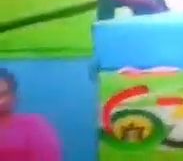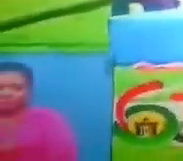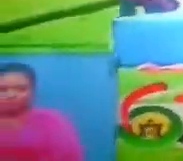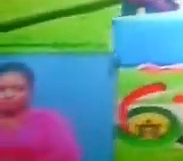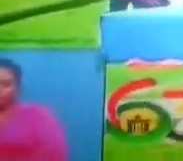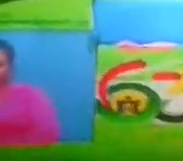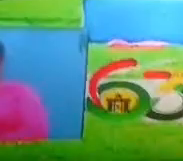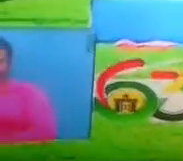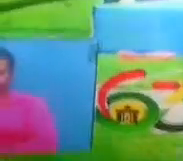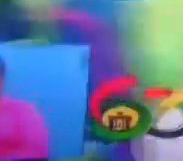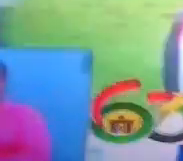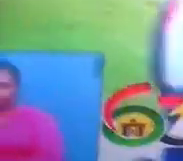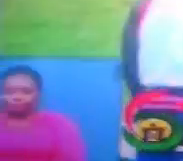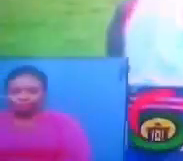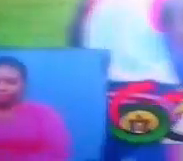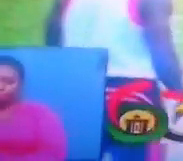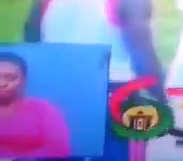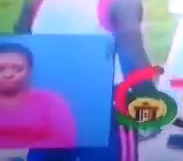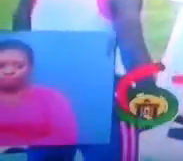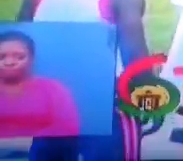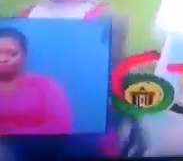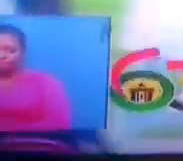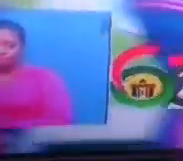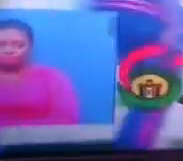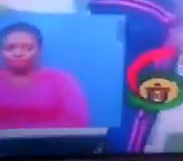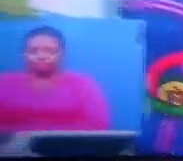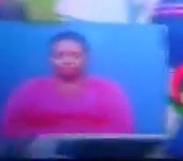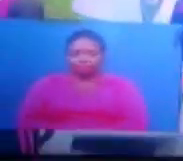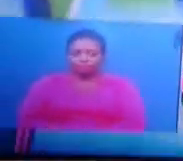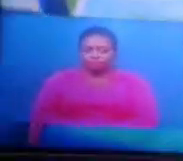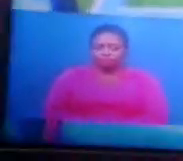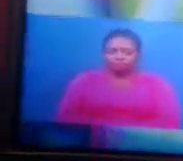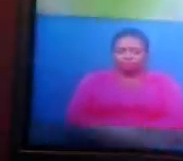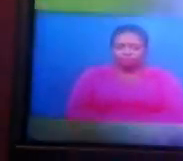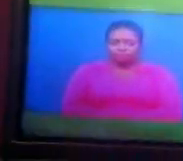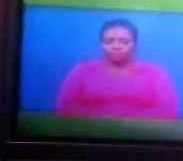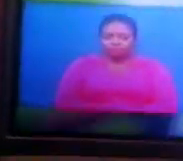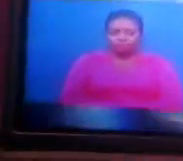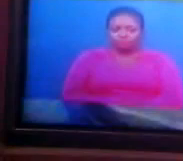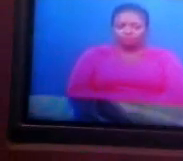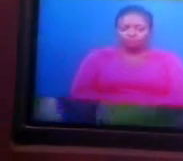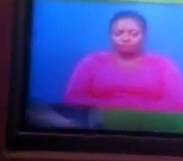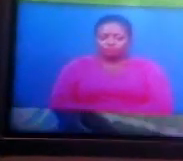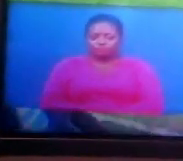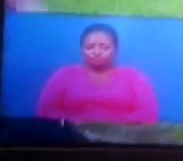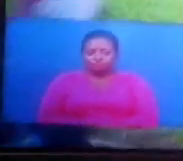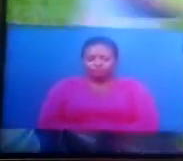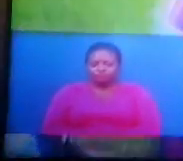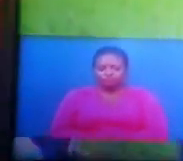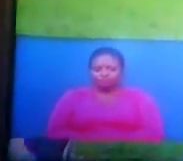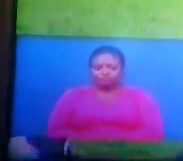And I'll leave the description to you. Horse work. Horse work. Okay, so when you said horse work, I was looking out for where the horses